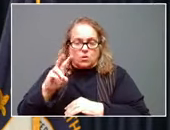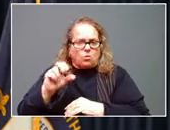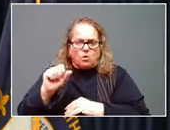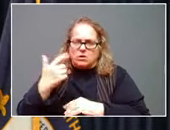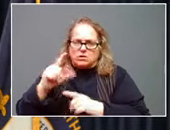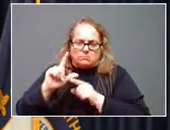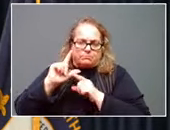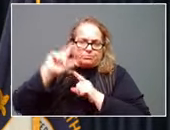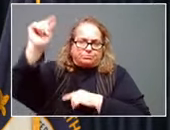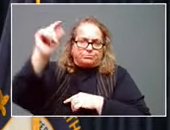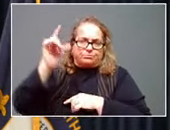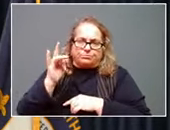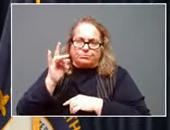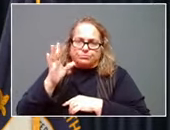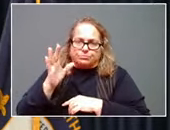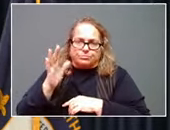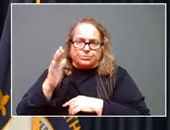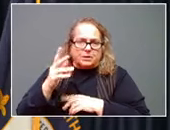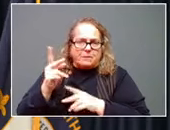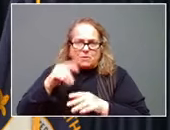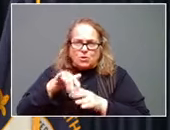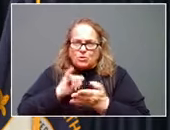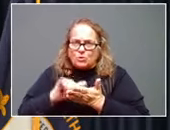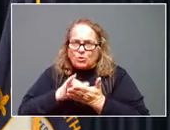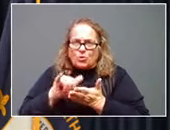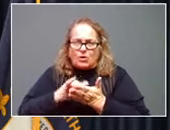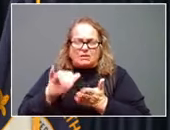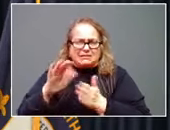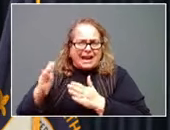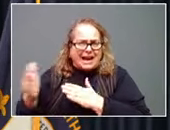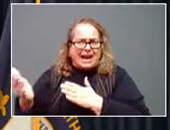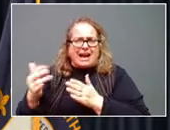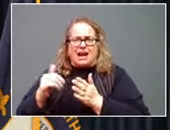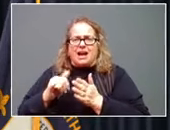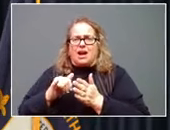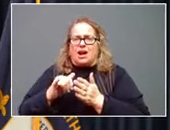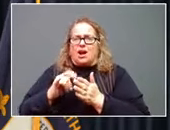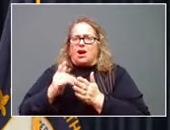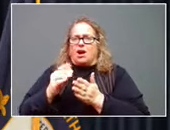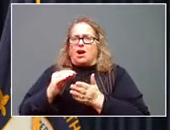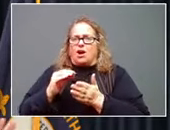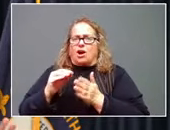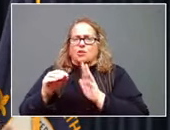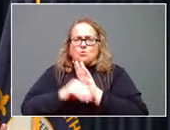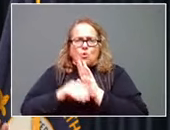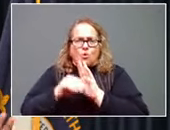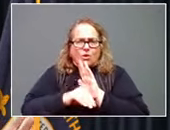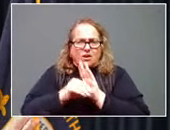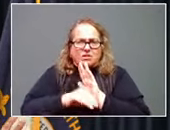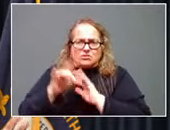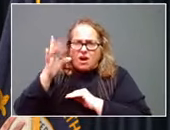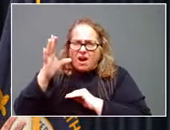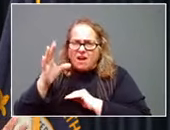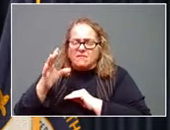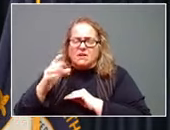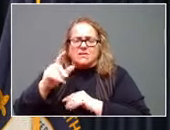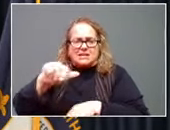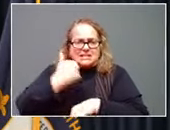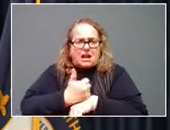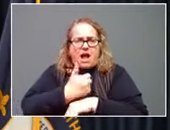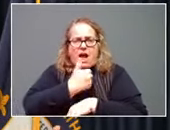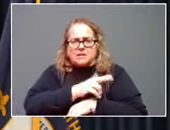was killing people in New York and New Orleans and others. Remember, they'd set up a hospital tent, huge, in